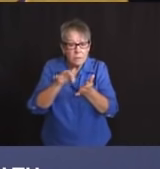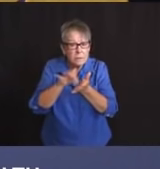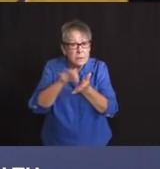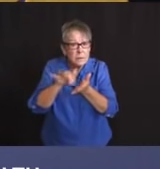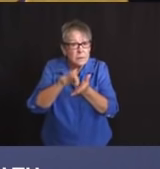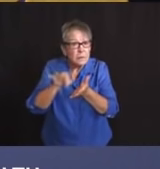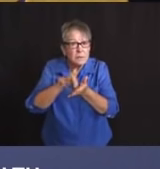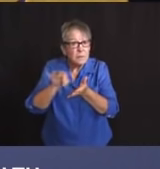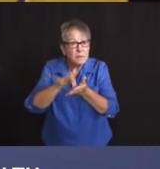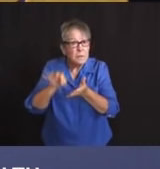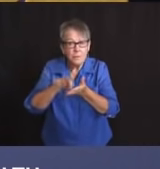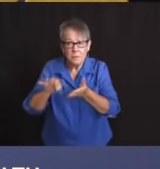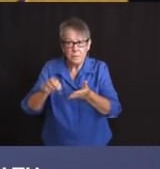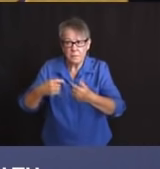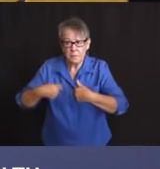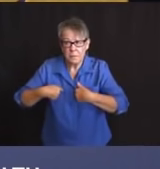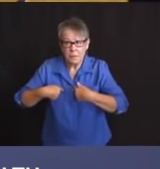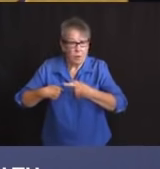my personal history.